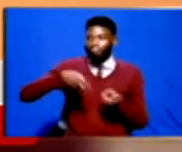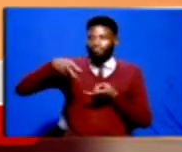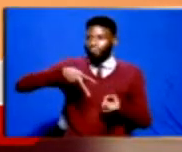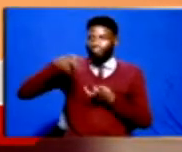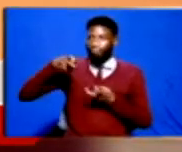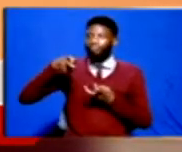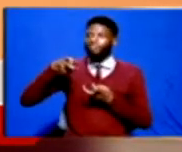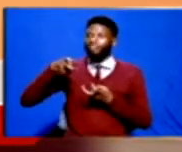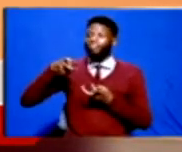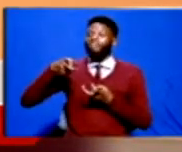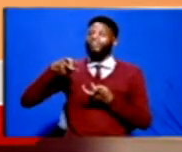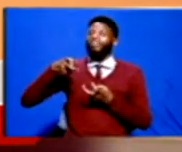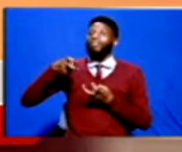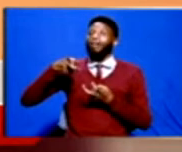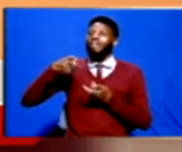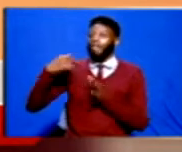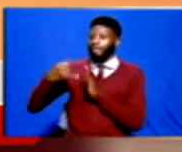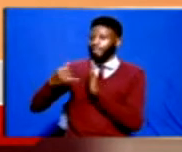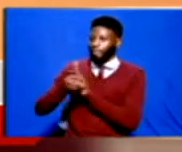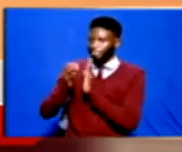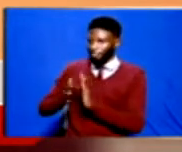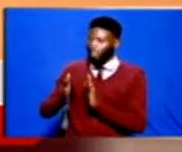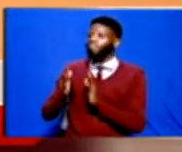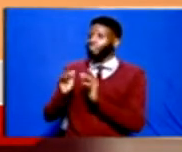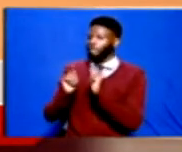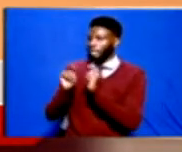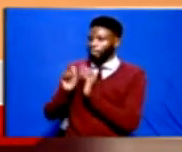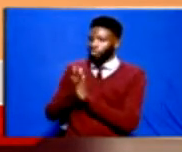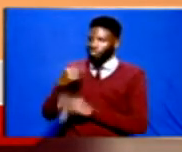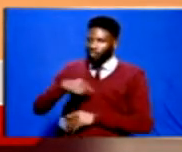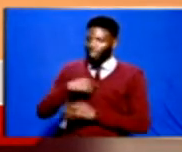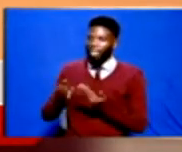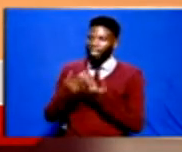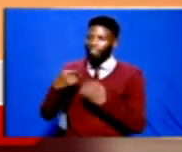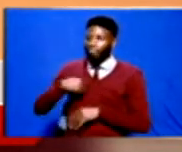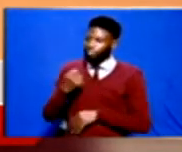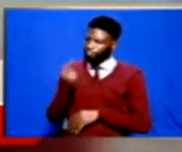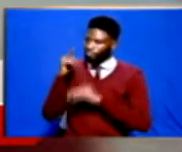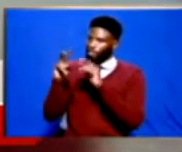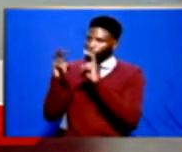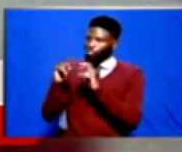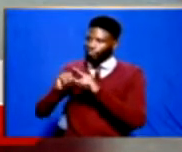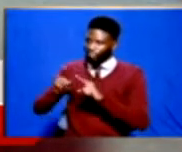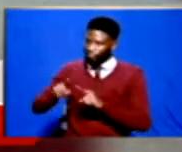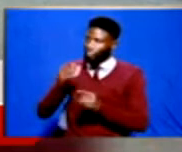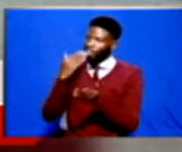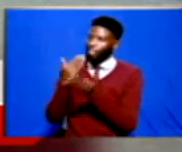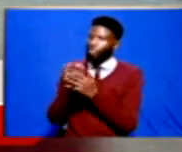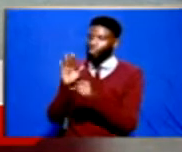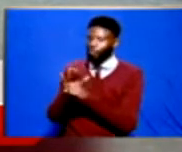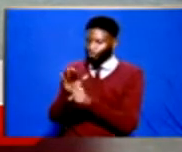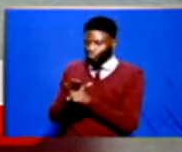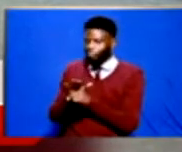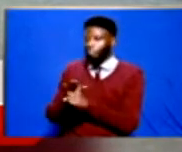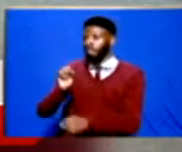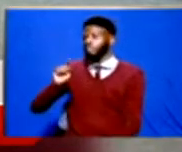He's joining us this morning, of course, to help us make sense of all these issues. Thank you so very much indeed, Stephen Mwakesi. Thank